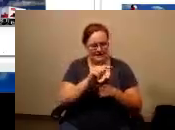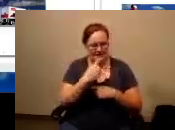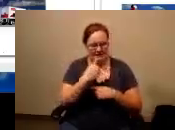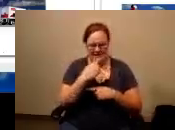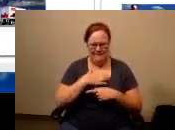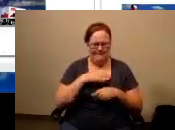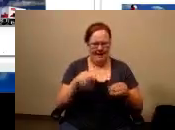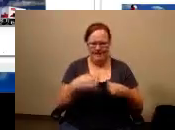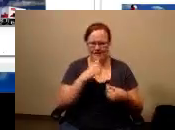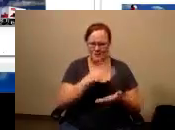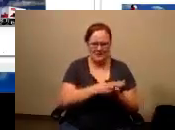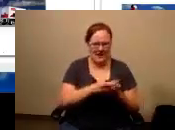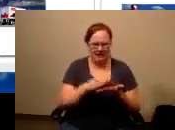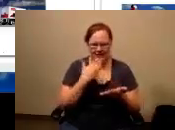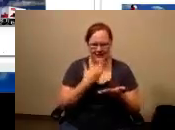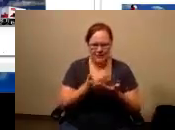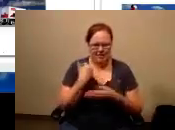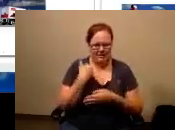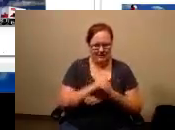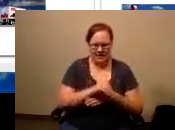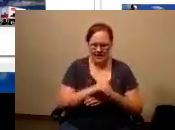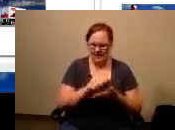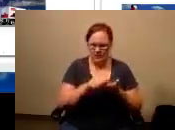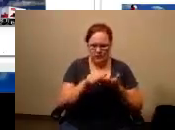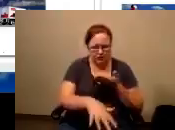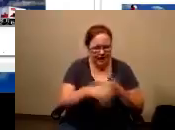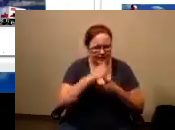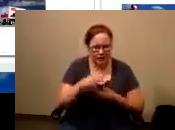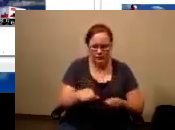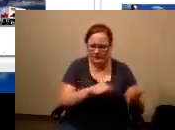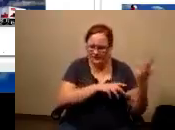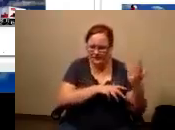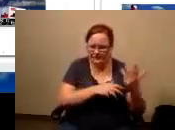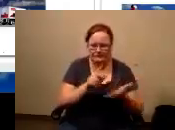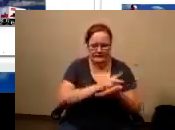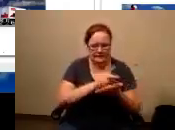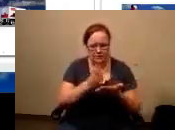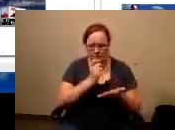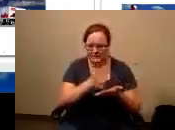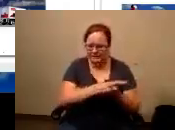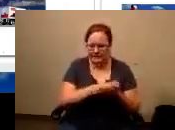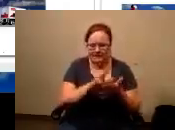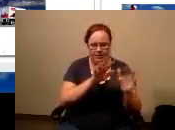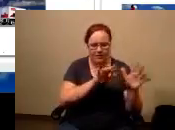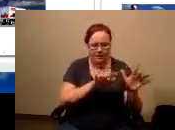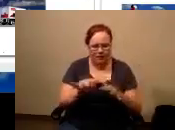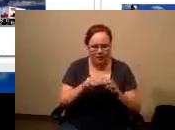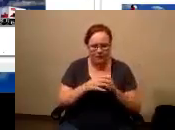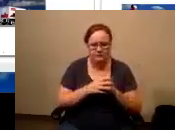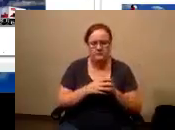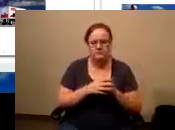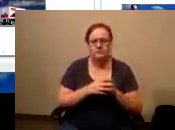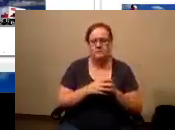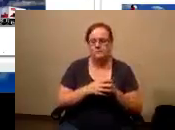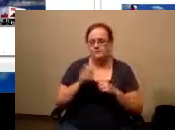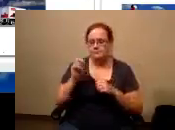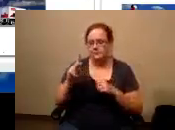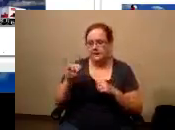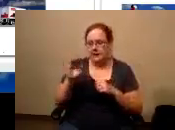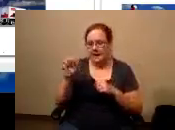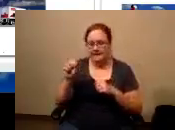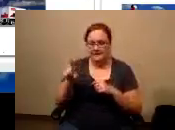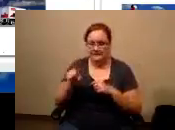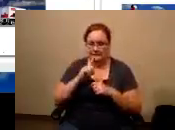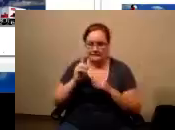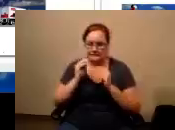not cleaned very well last night. We got trash that wasn't dumped, the kitchen wasn't clean, etc. Okay, now IBIS is